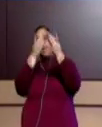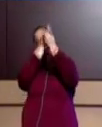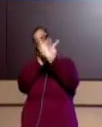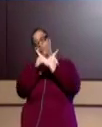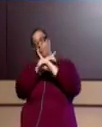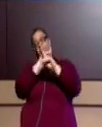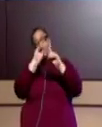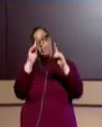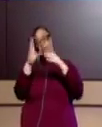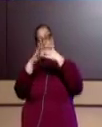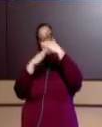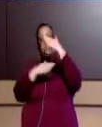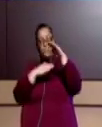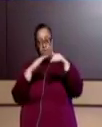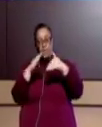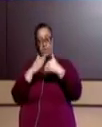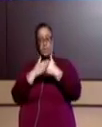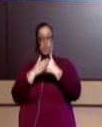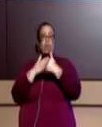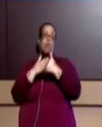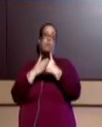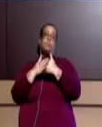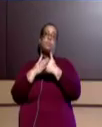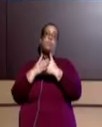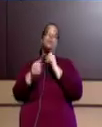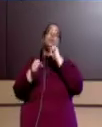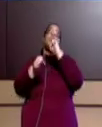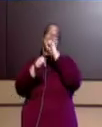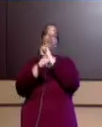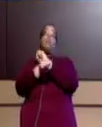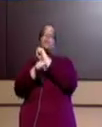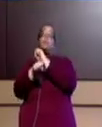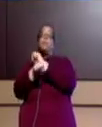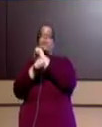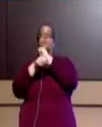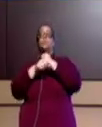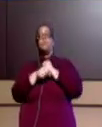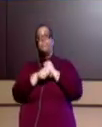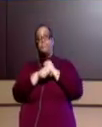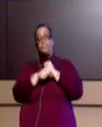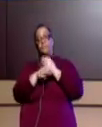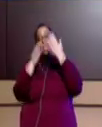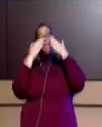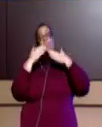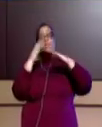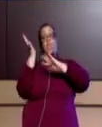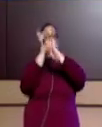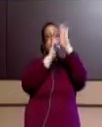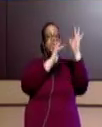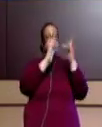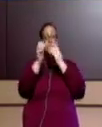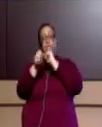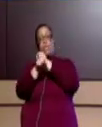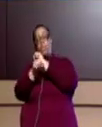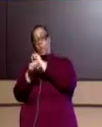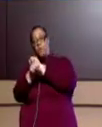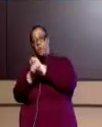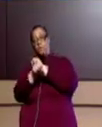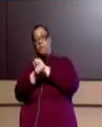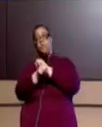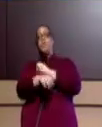That name delivers. All. That name works. It works. Thank you, Jesus. It works.